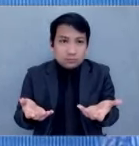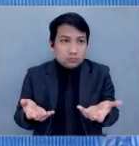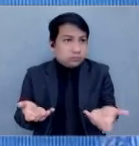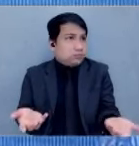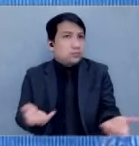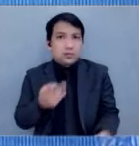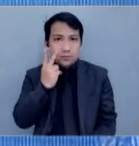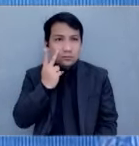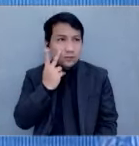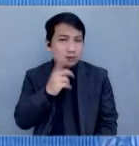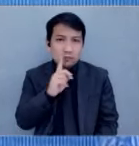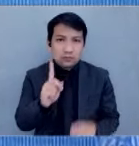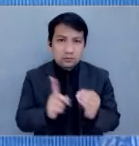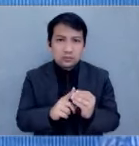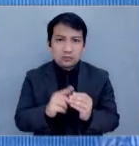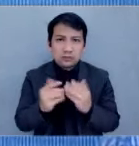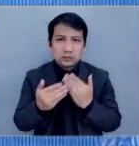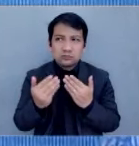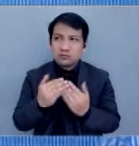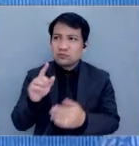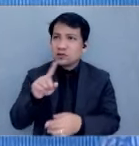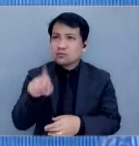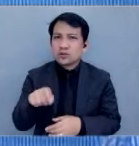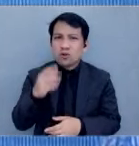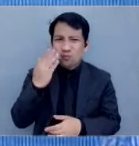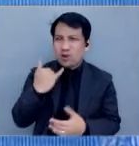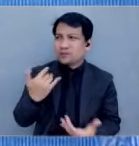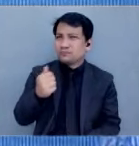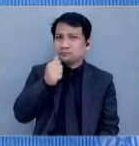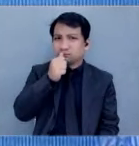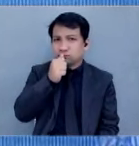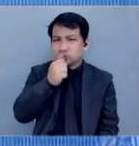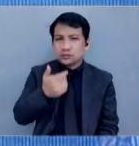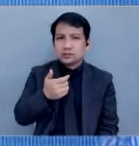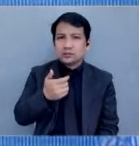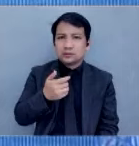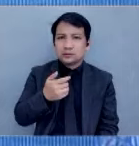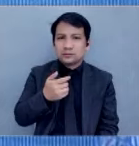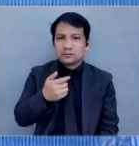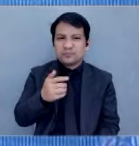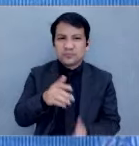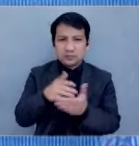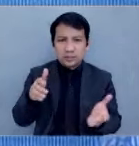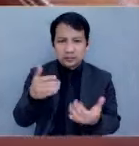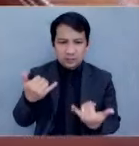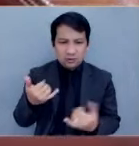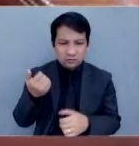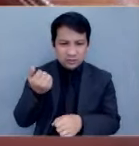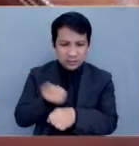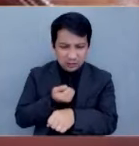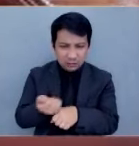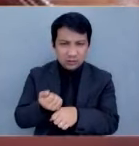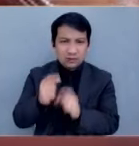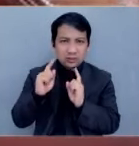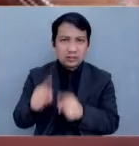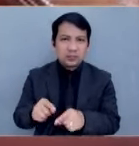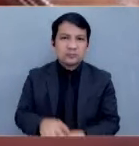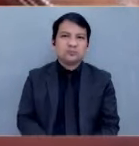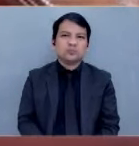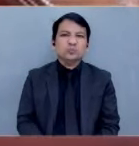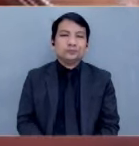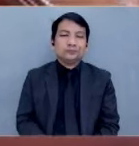These are very simple questions, but I'm finding a great deal of difficulty finding answers for them. Pero hindi pa direktang